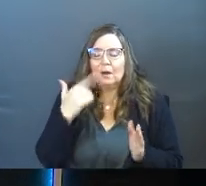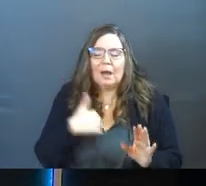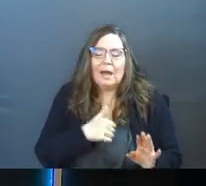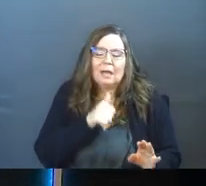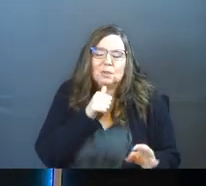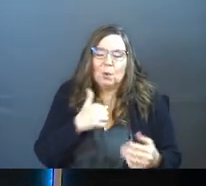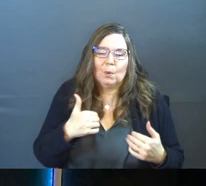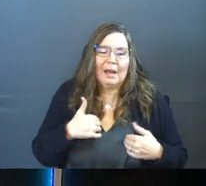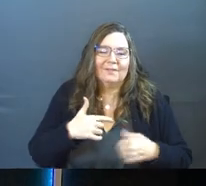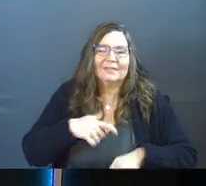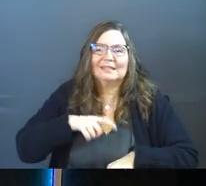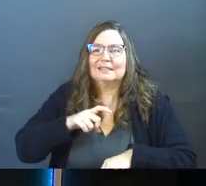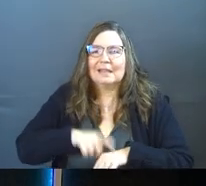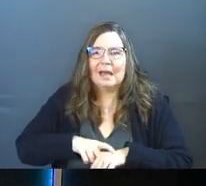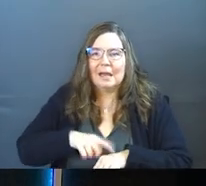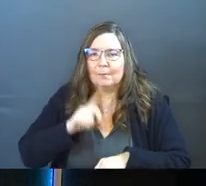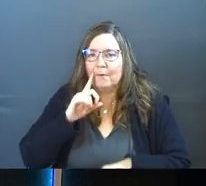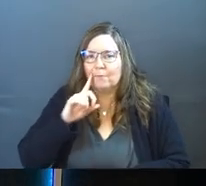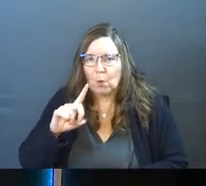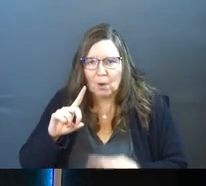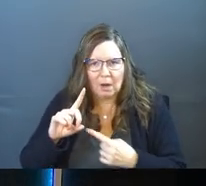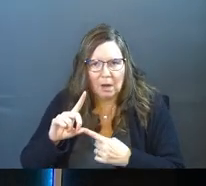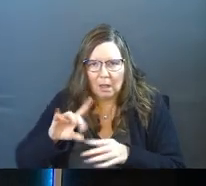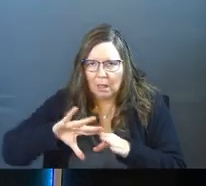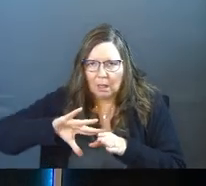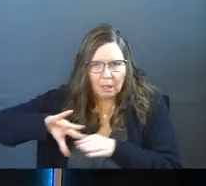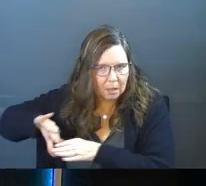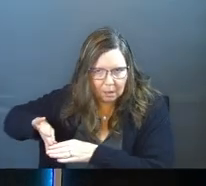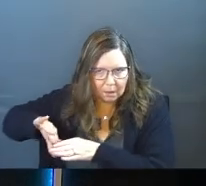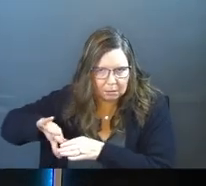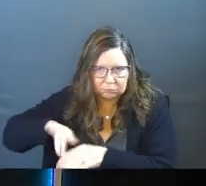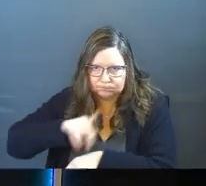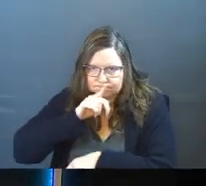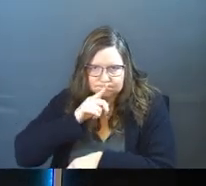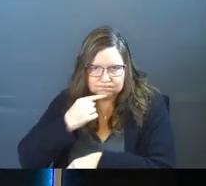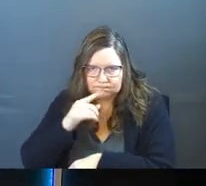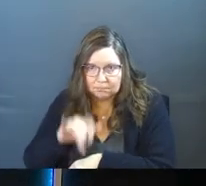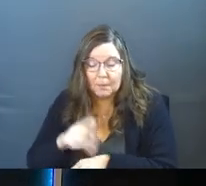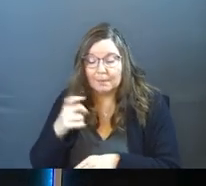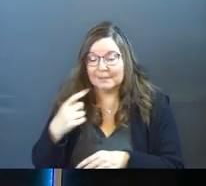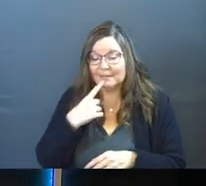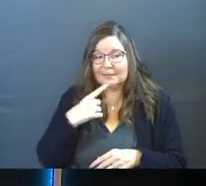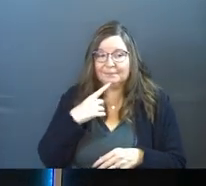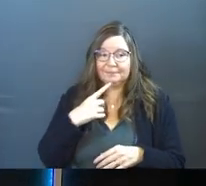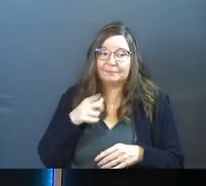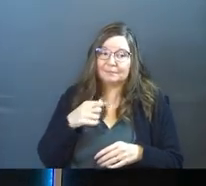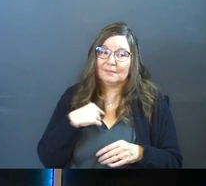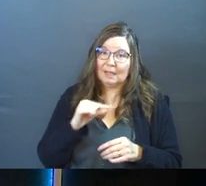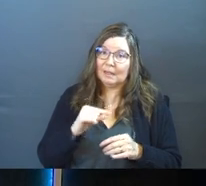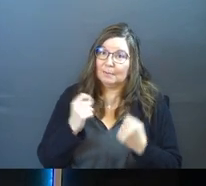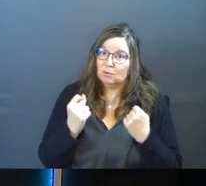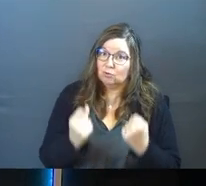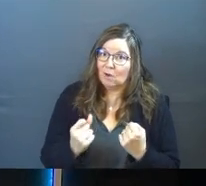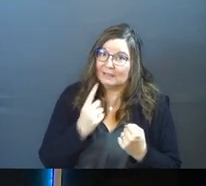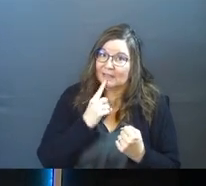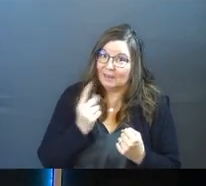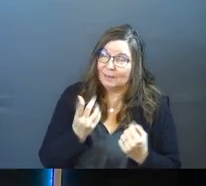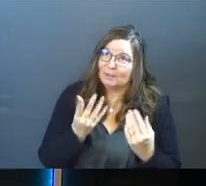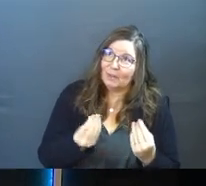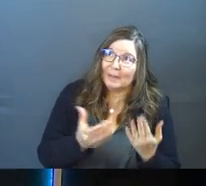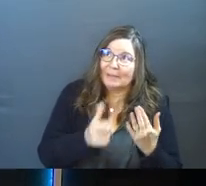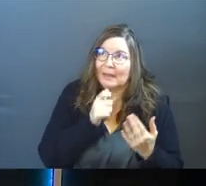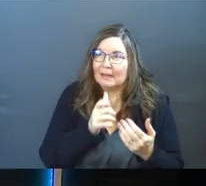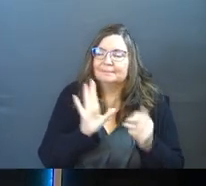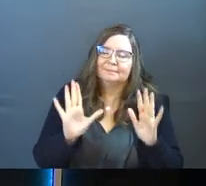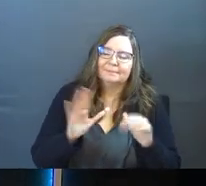I don't have the time for. Because let me tell you something, and this is, okay, this is going to be a little bit strong. I said it's going to be soft, but